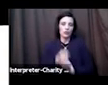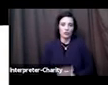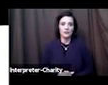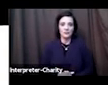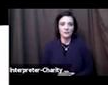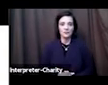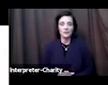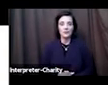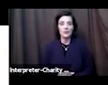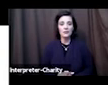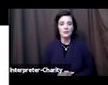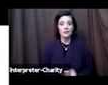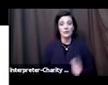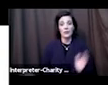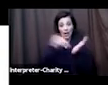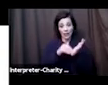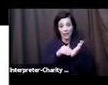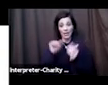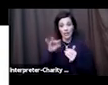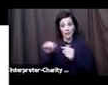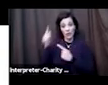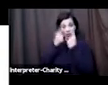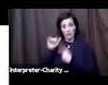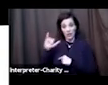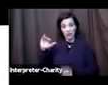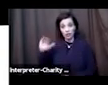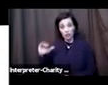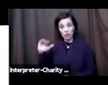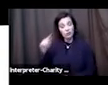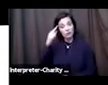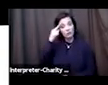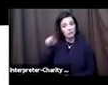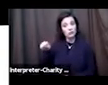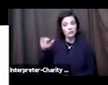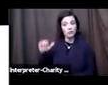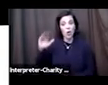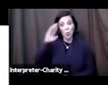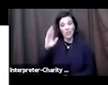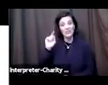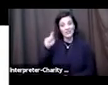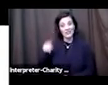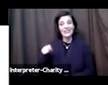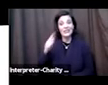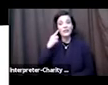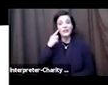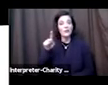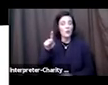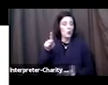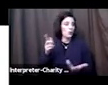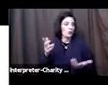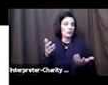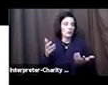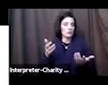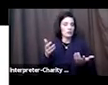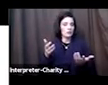Again, if you think though about the child and you think it's something that the child is going to need for more, they're going